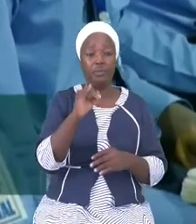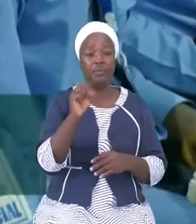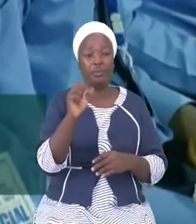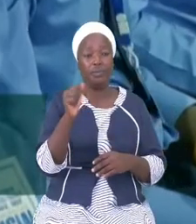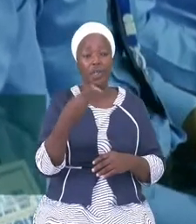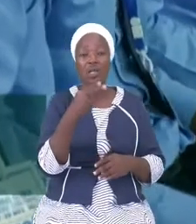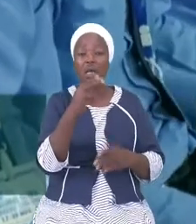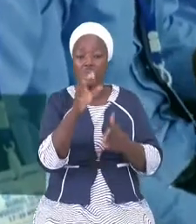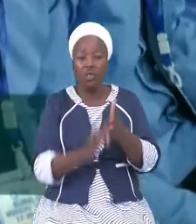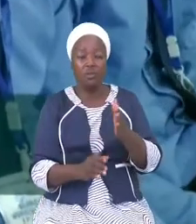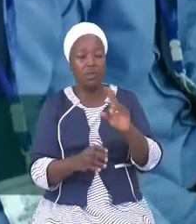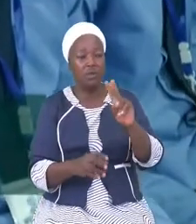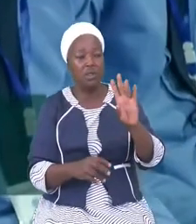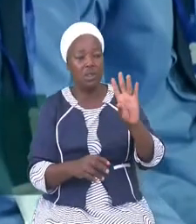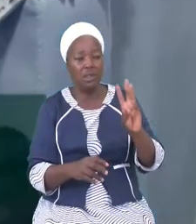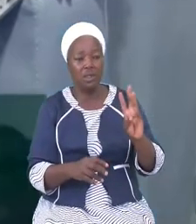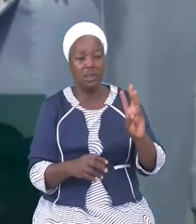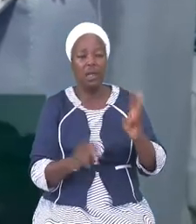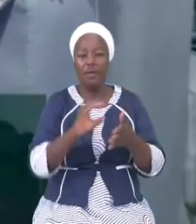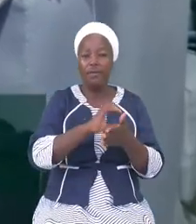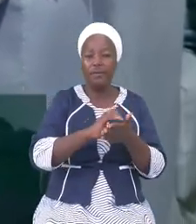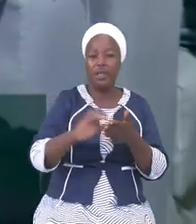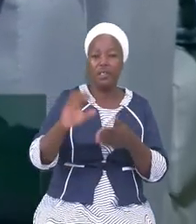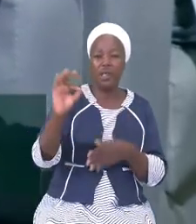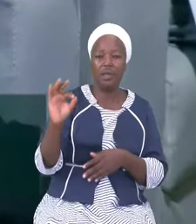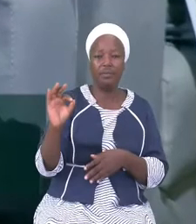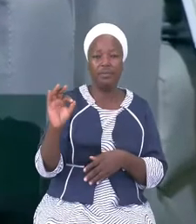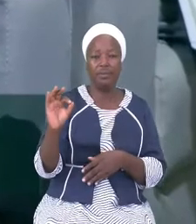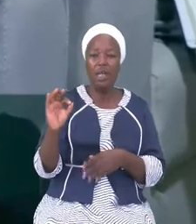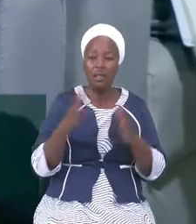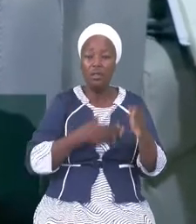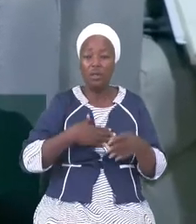chapter 26, and I'm reading from verse 9.